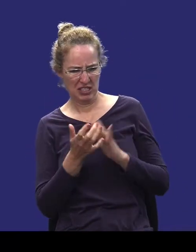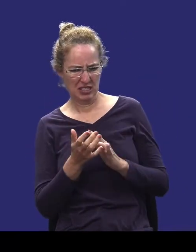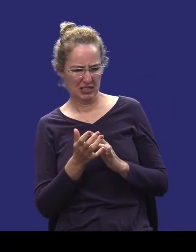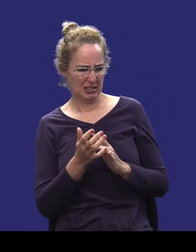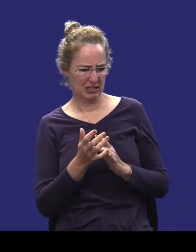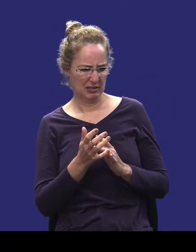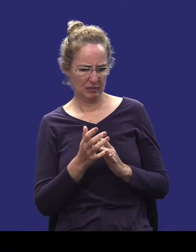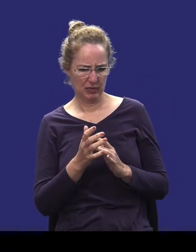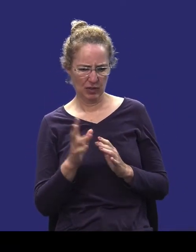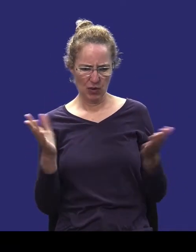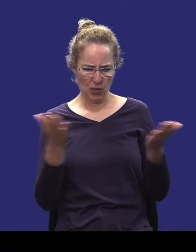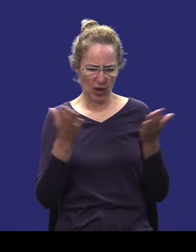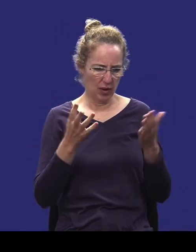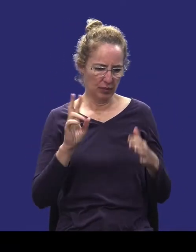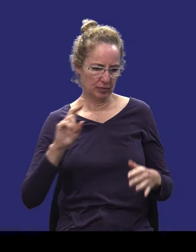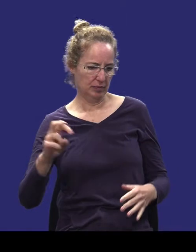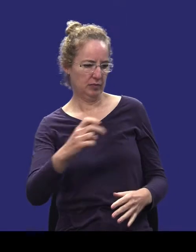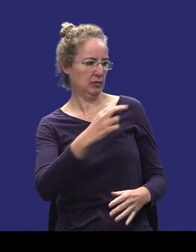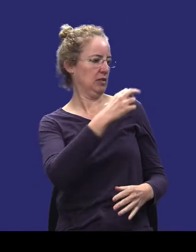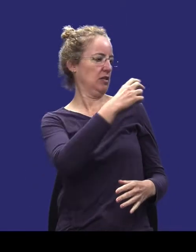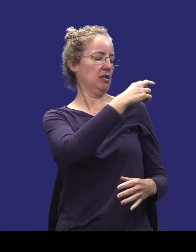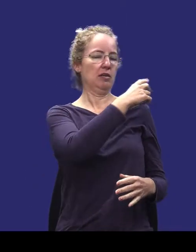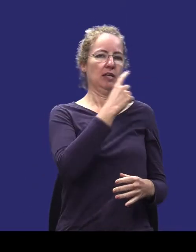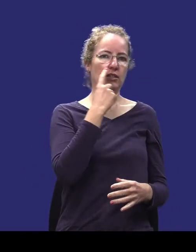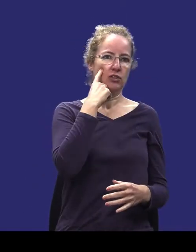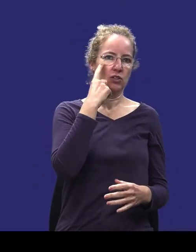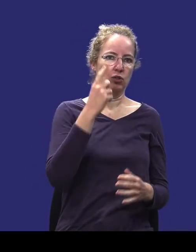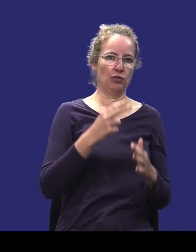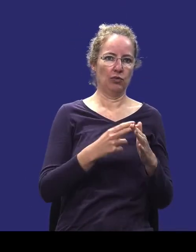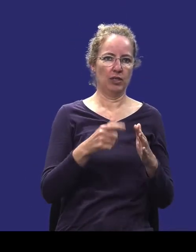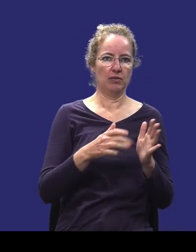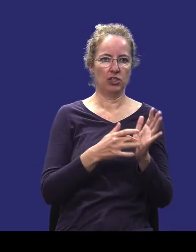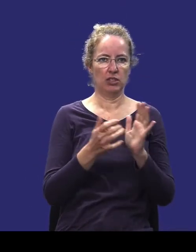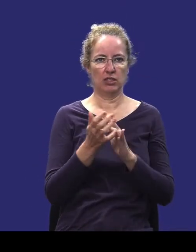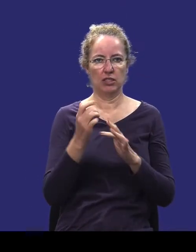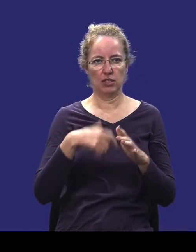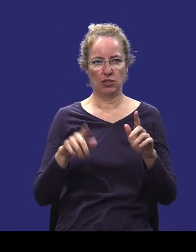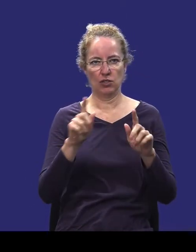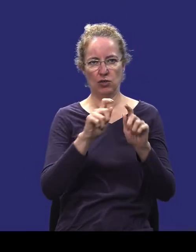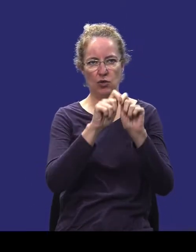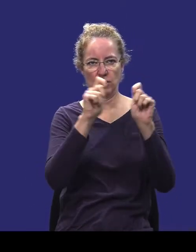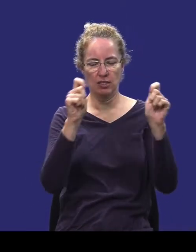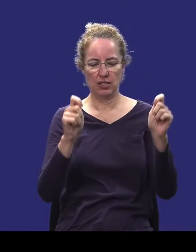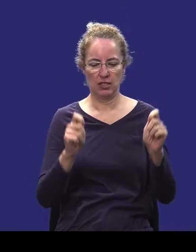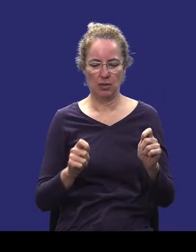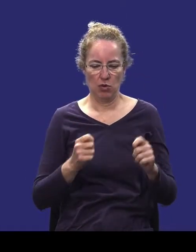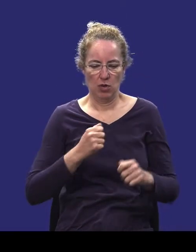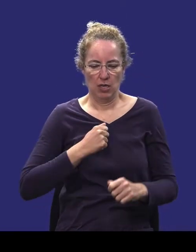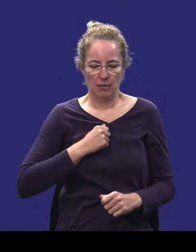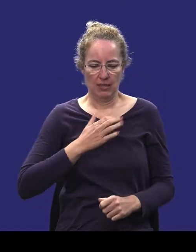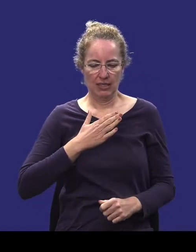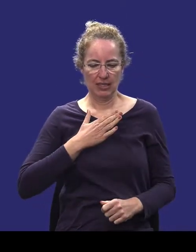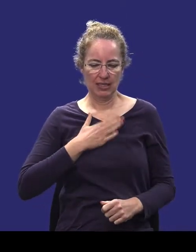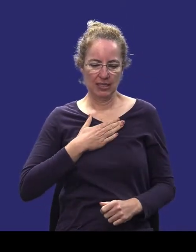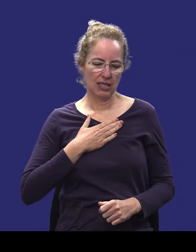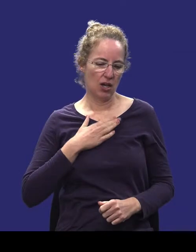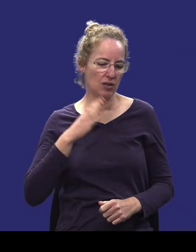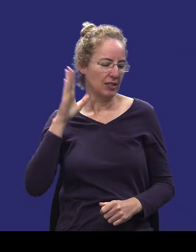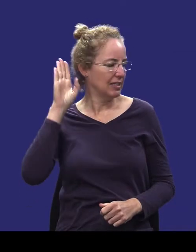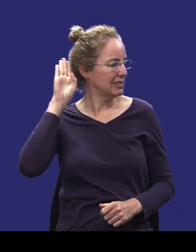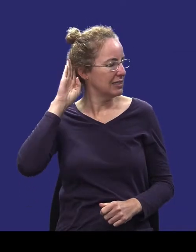him. Jesus had gone to the temple by himself to hear the wise men and teachers reading God's